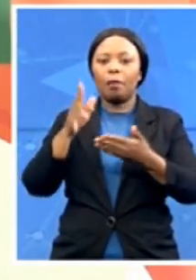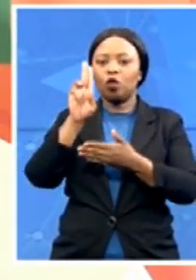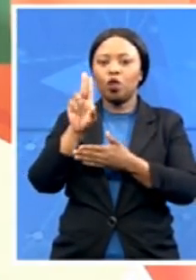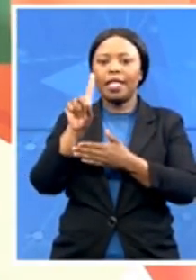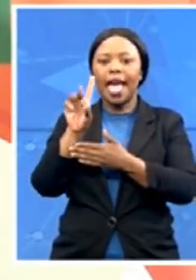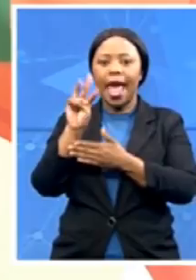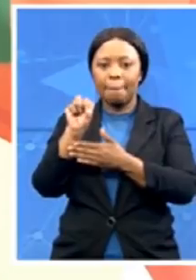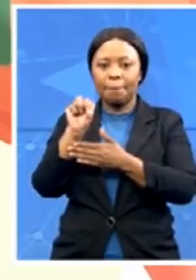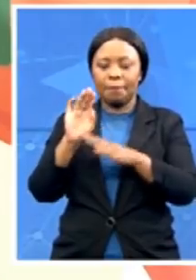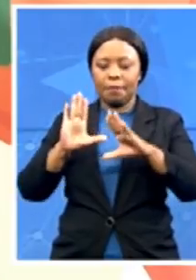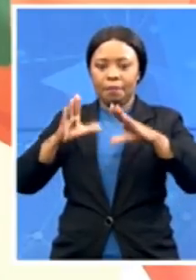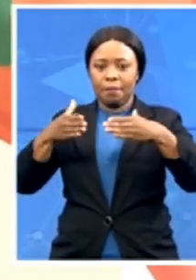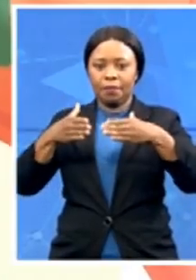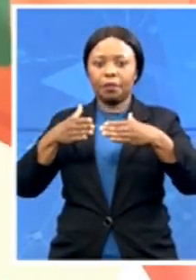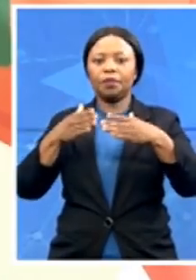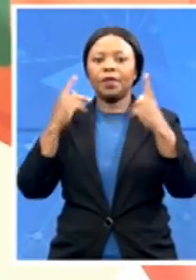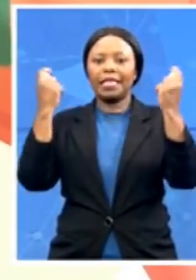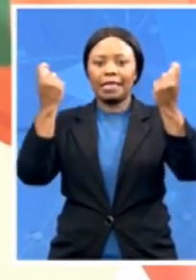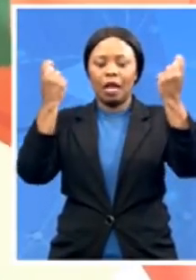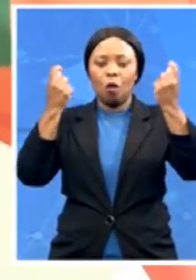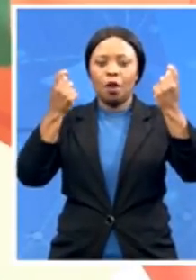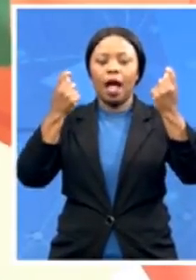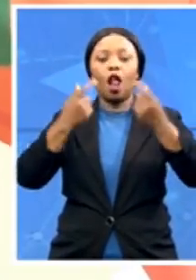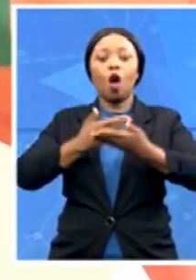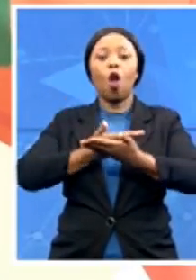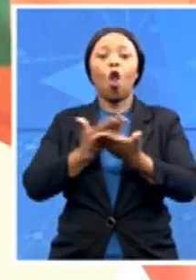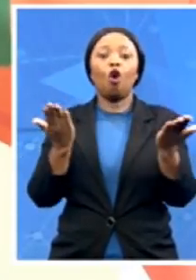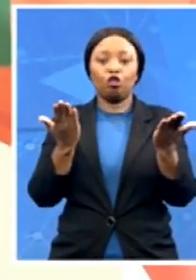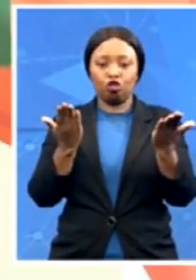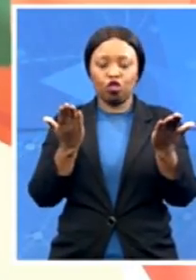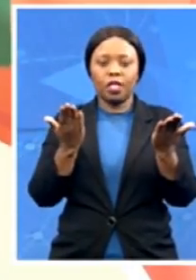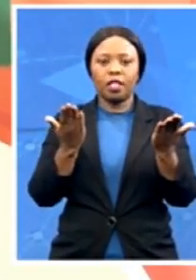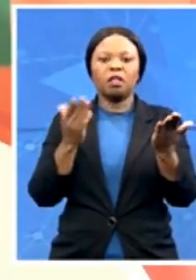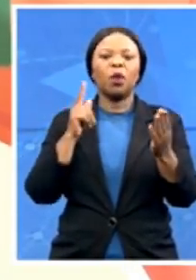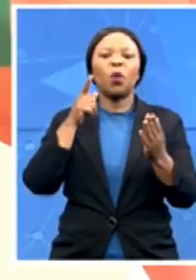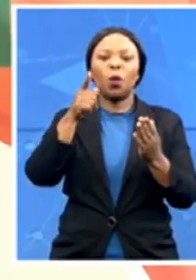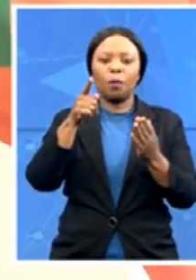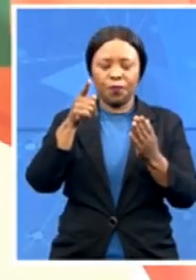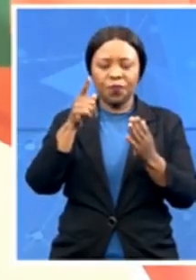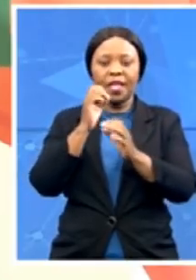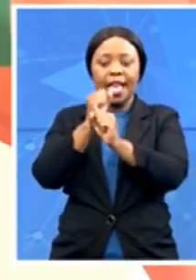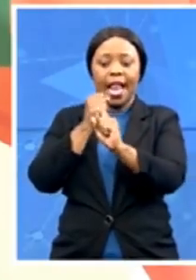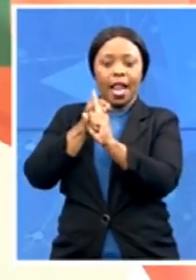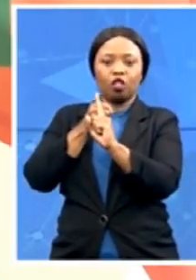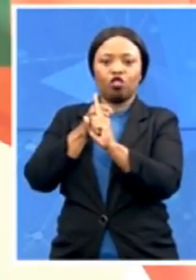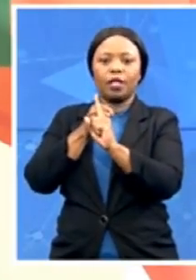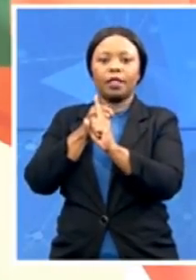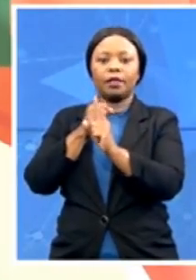ceremonial launch of our election campaign and our manifesto for